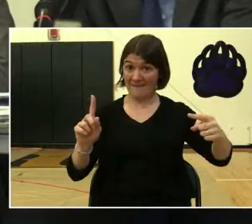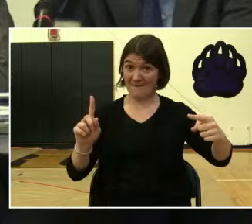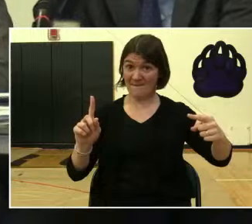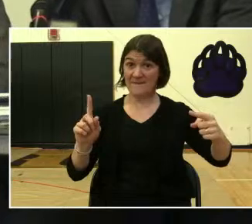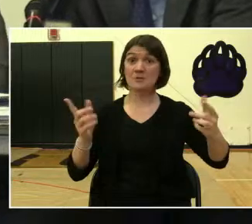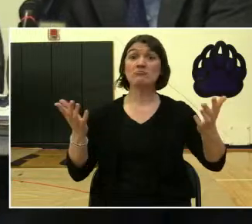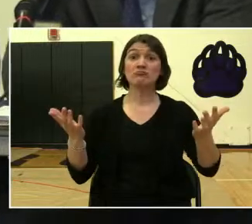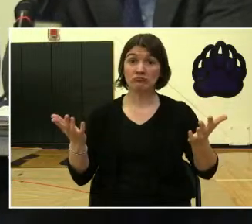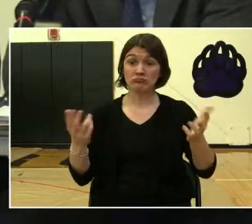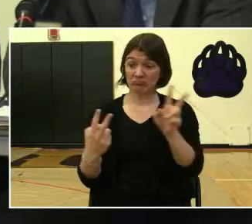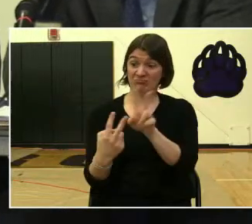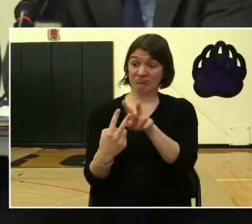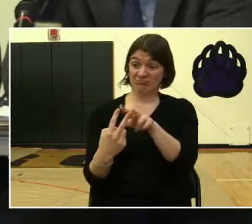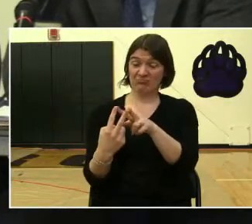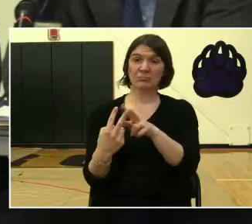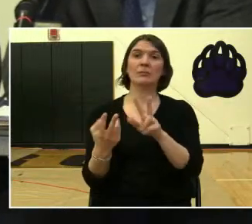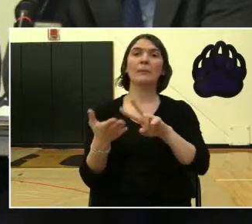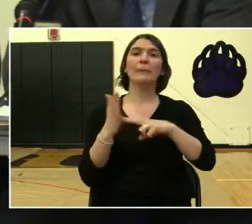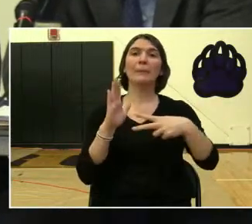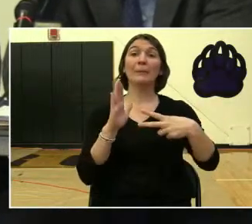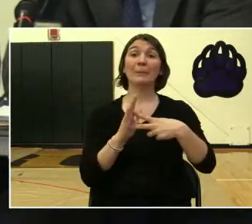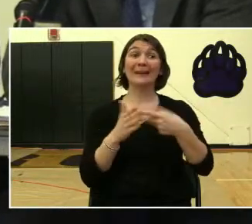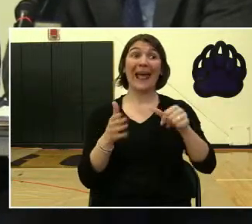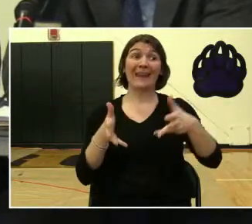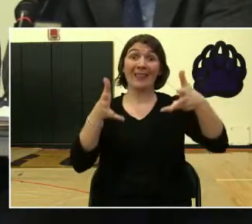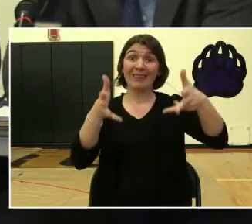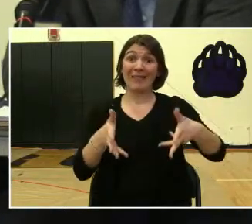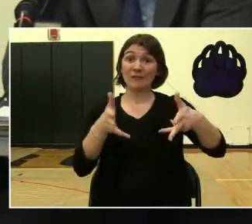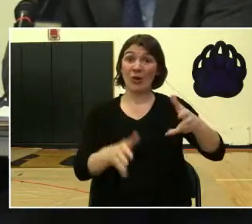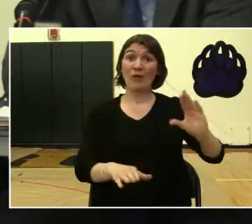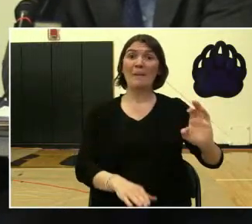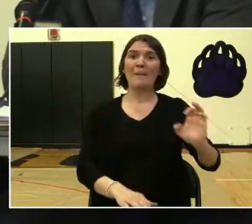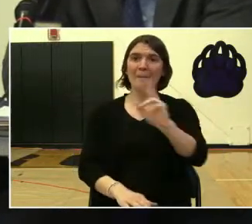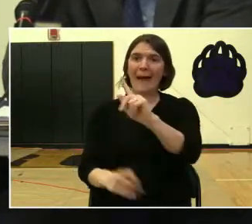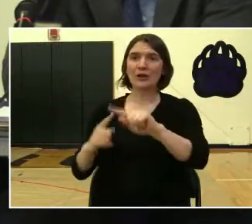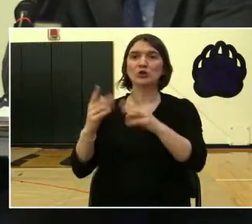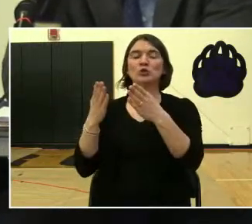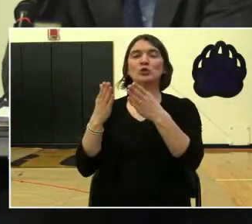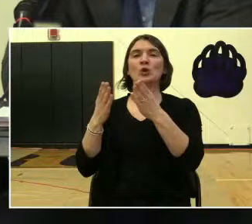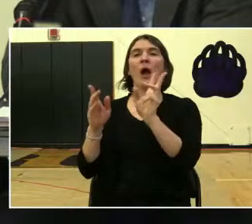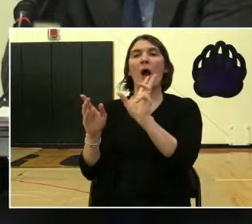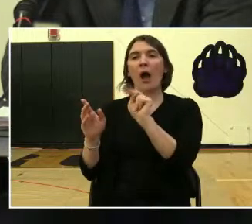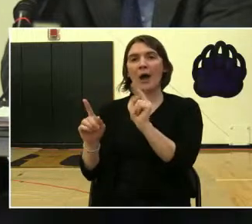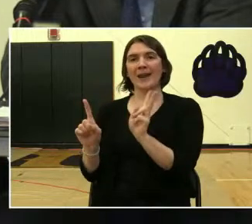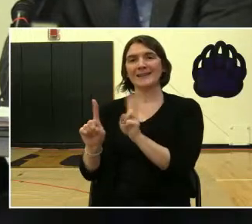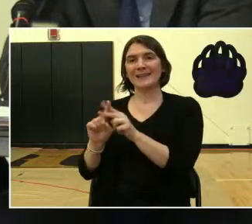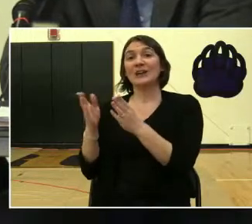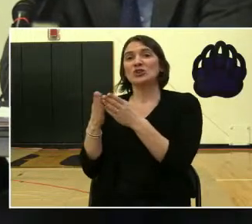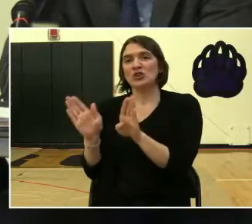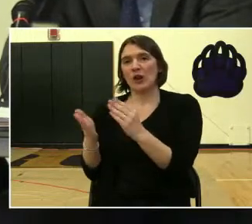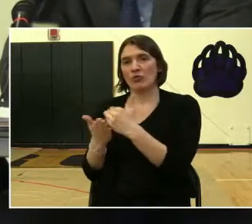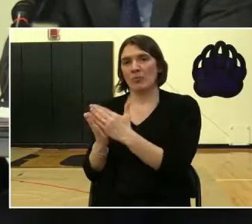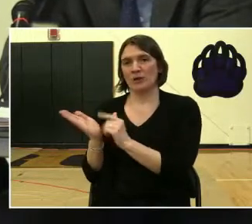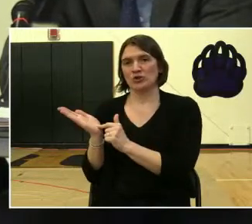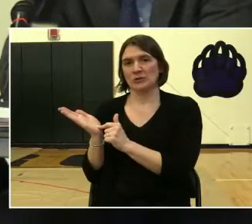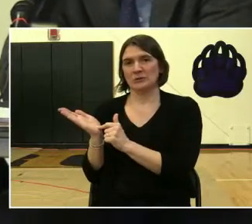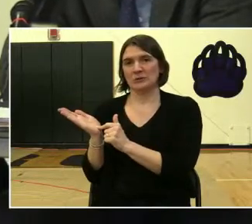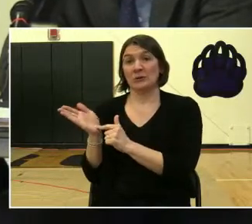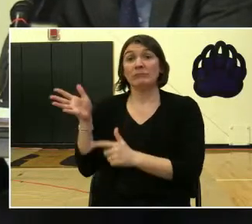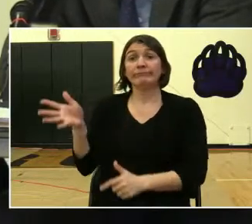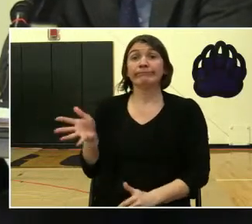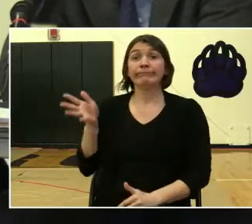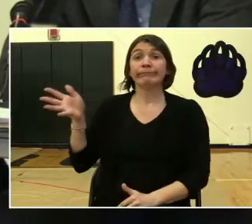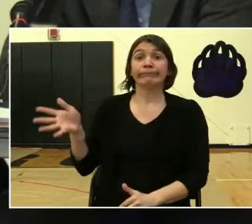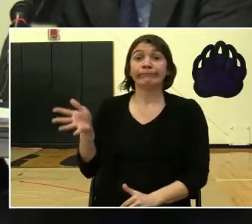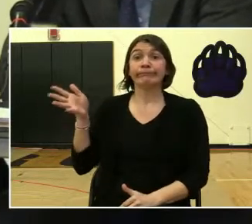here that uh leftover would go back into the general unassigned general fund balance and sit